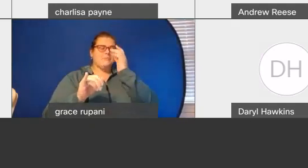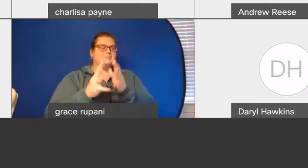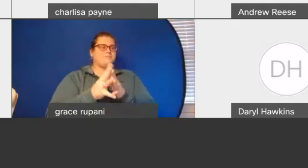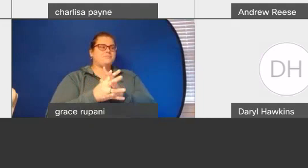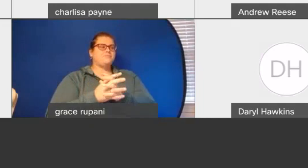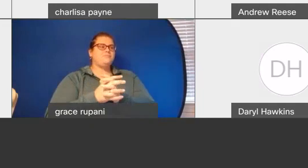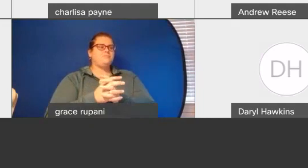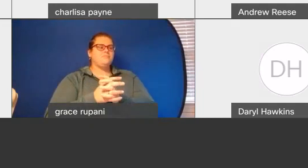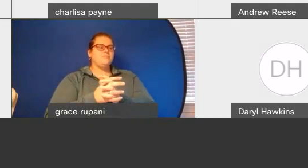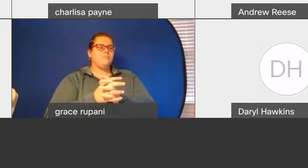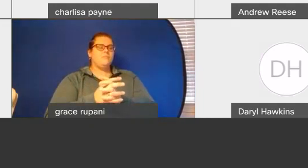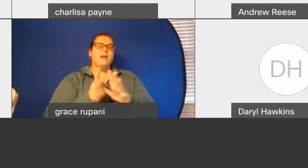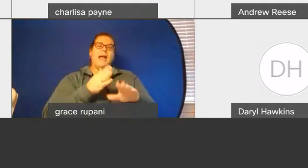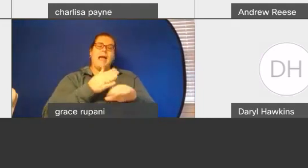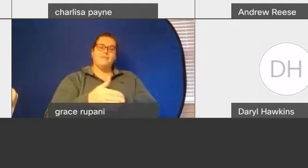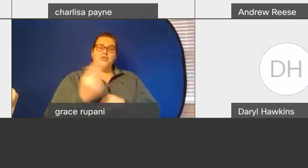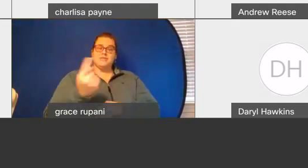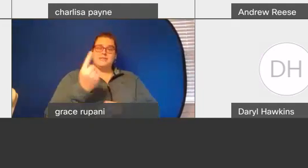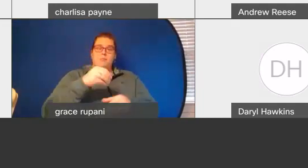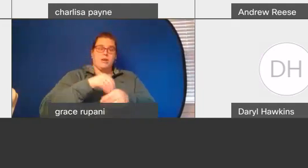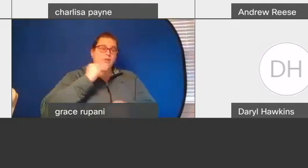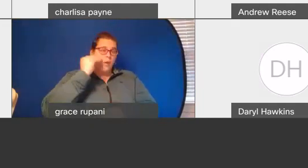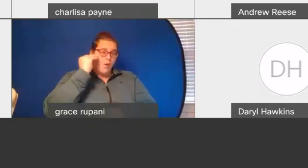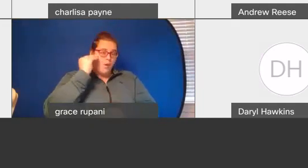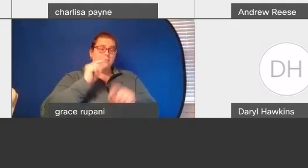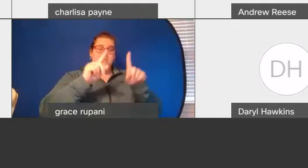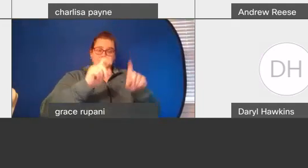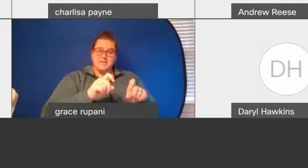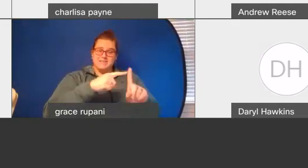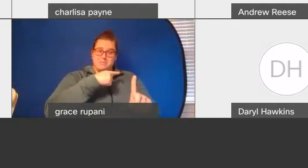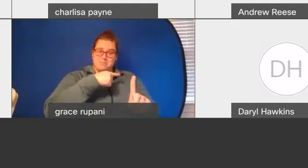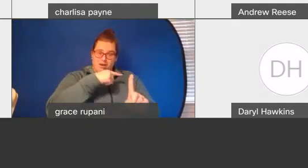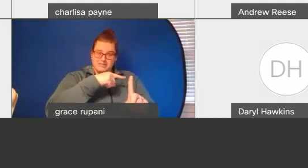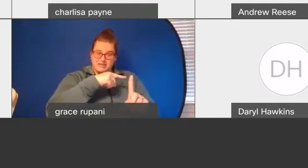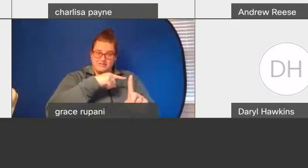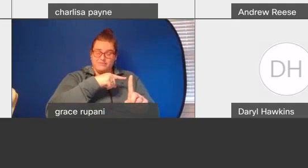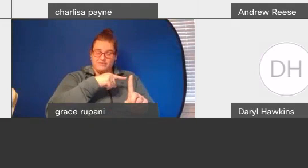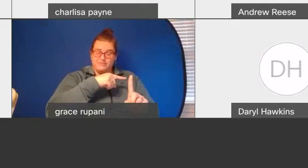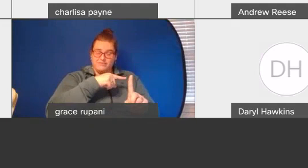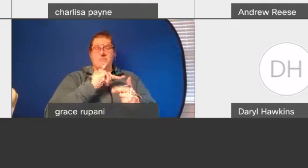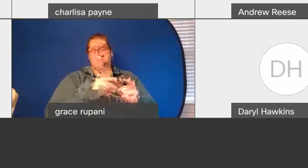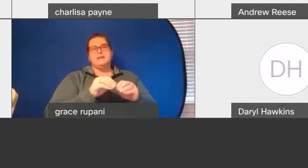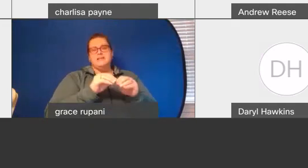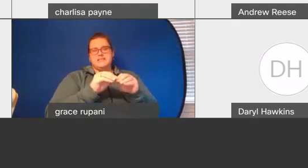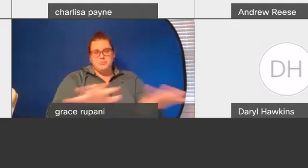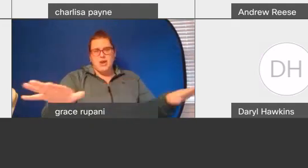is positive in the home, it pretty much spreads so rapidly that